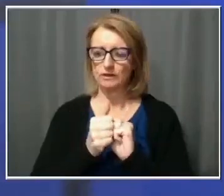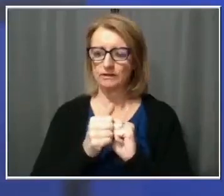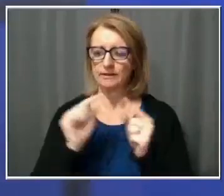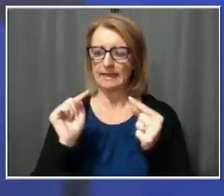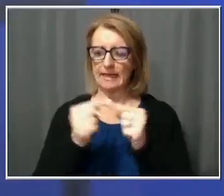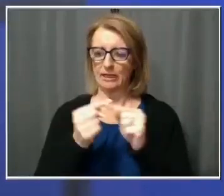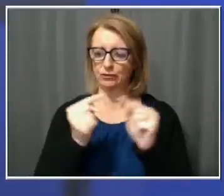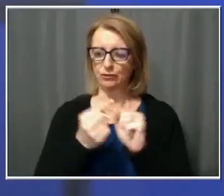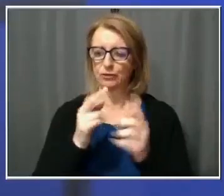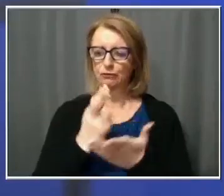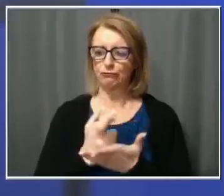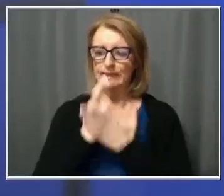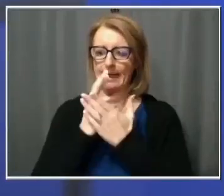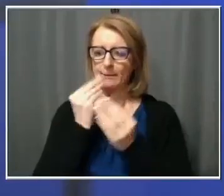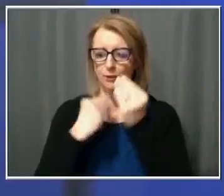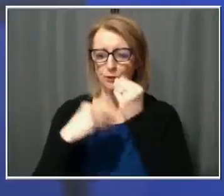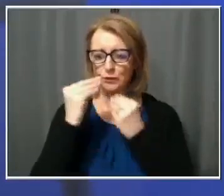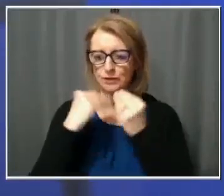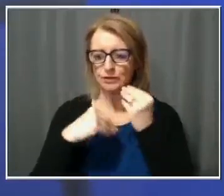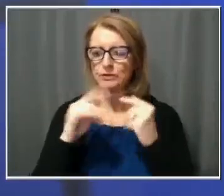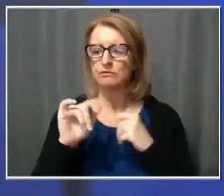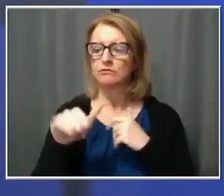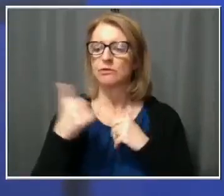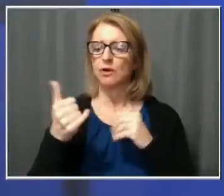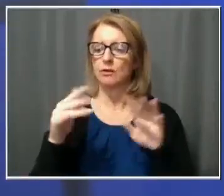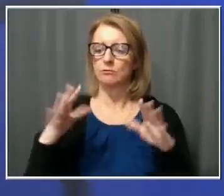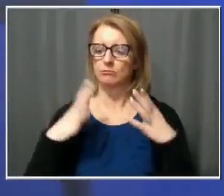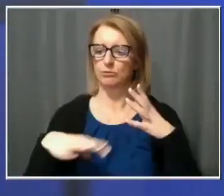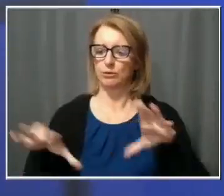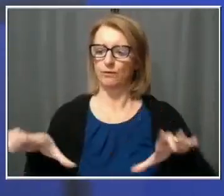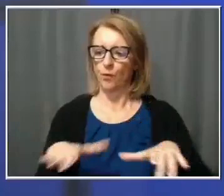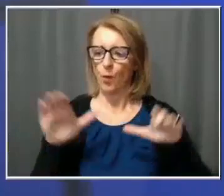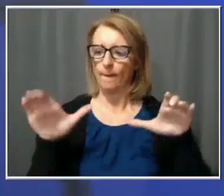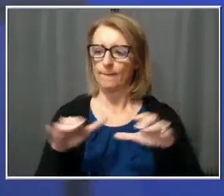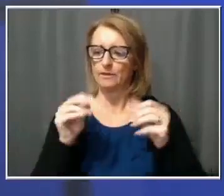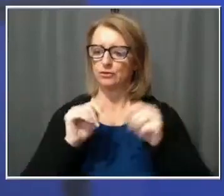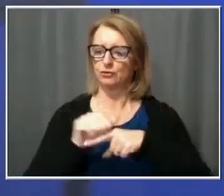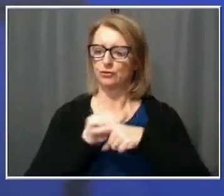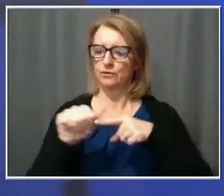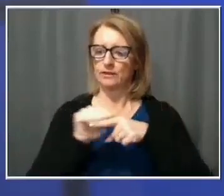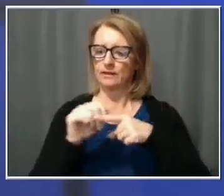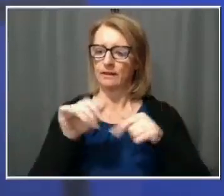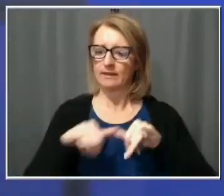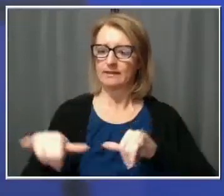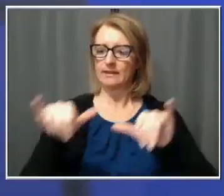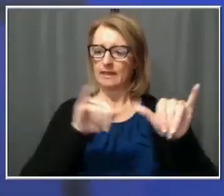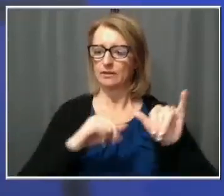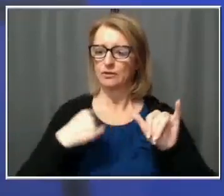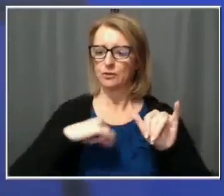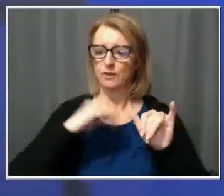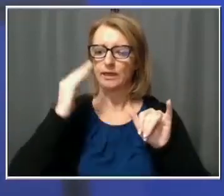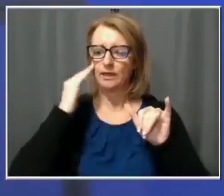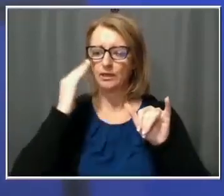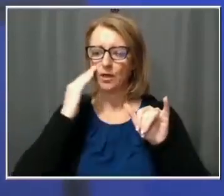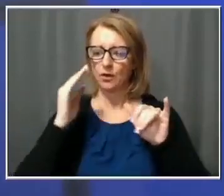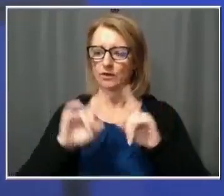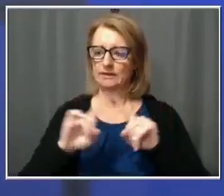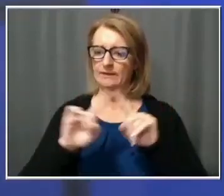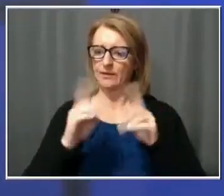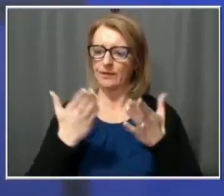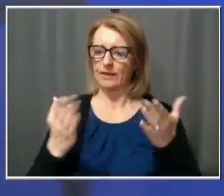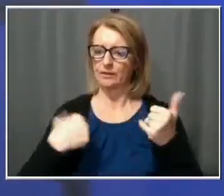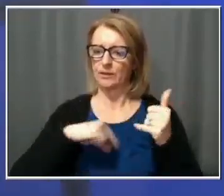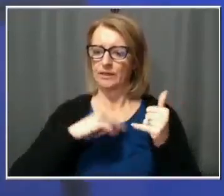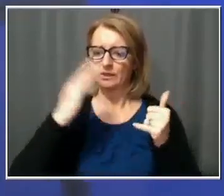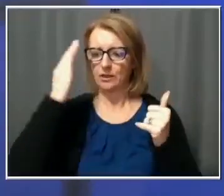rehab, and nutrition, or even performance training, a lot of the standards that we know and the metrics that we know are made with men in